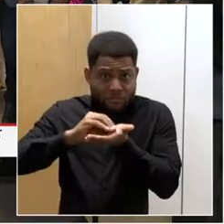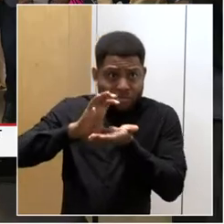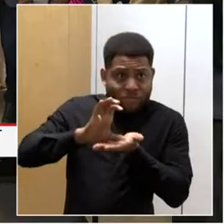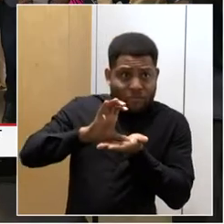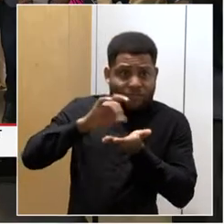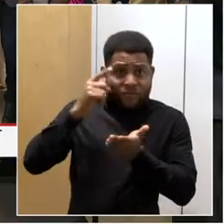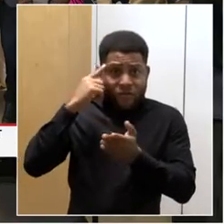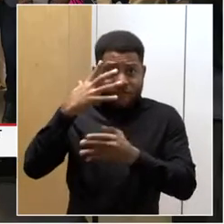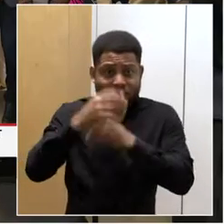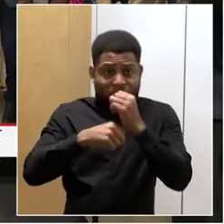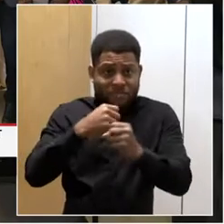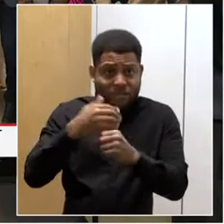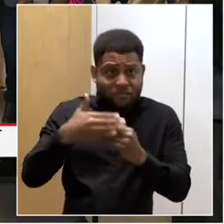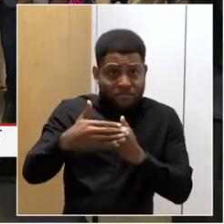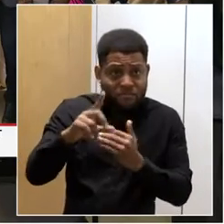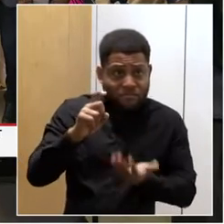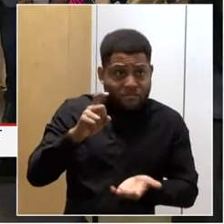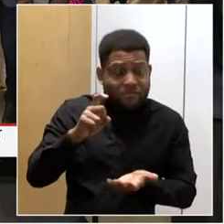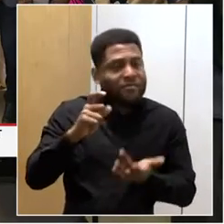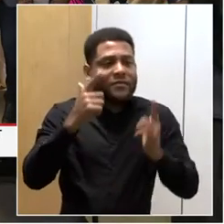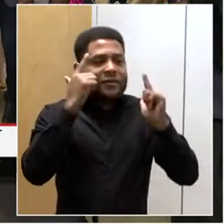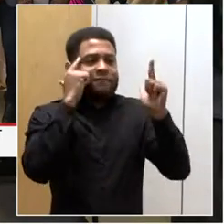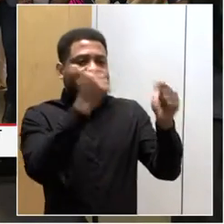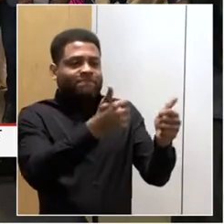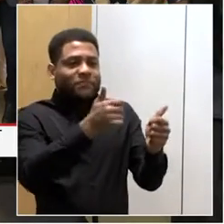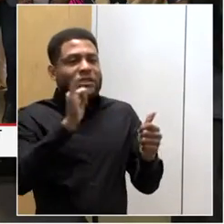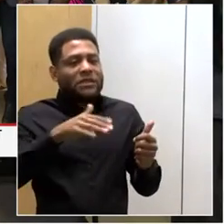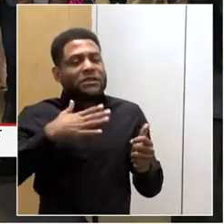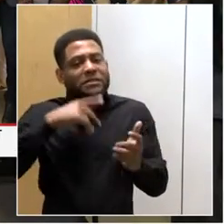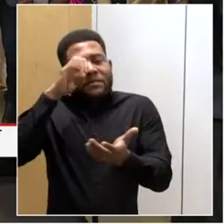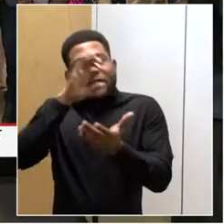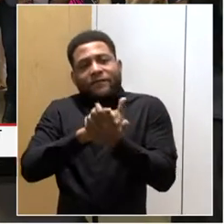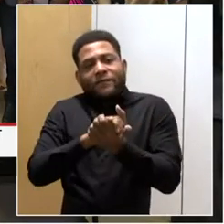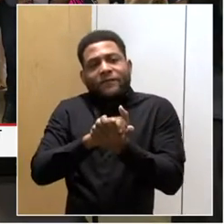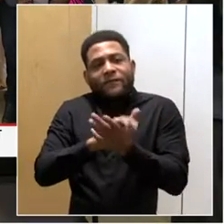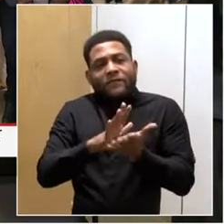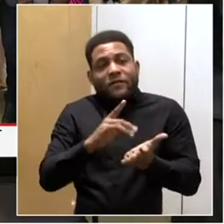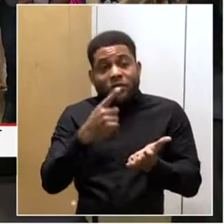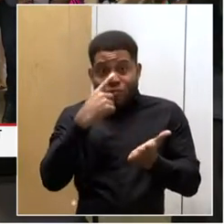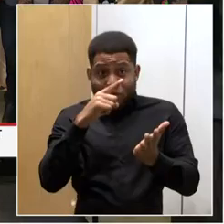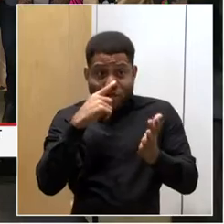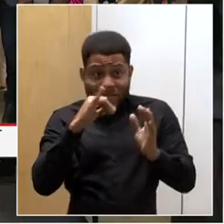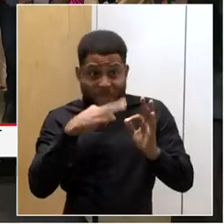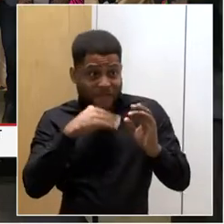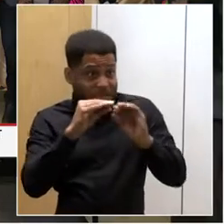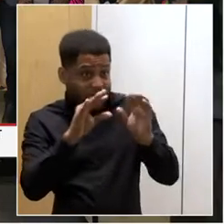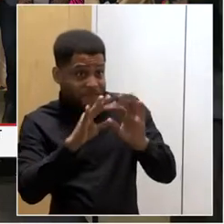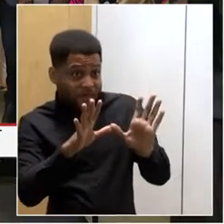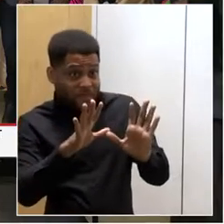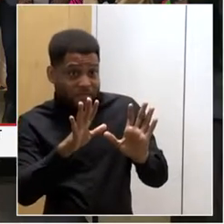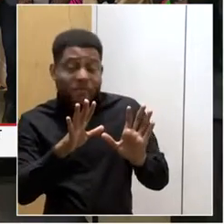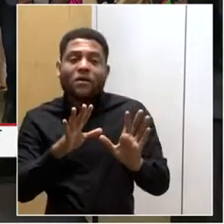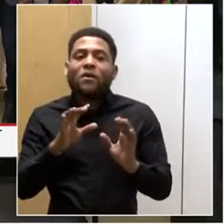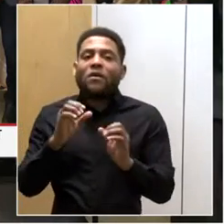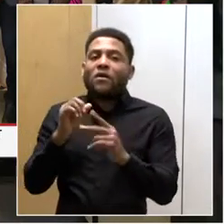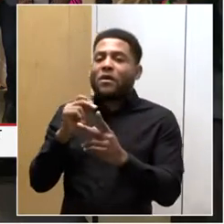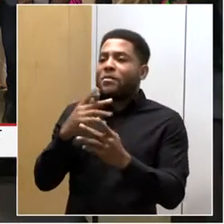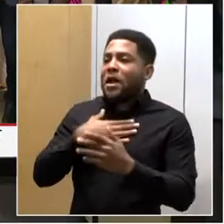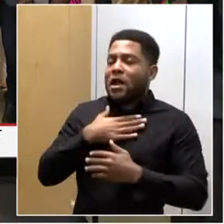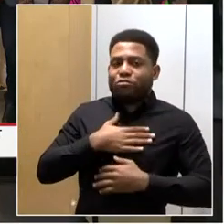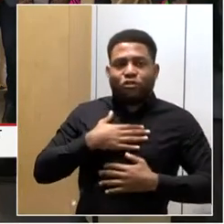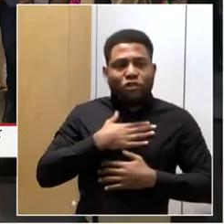years. So that's what I believe. So can I just clarify? Sure. And I appreciate your thorough answer, but